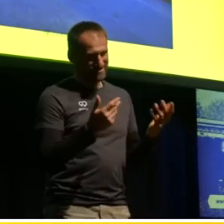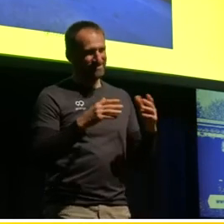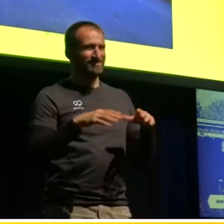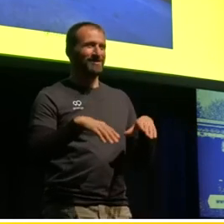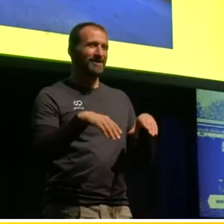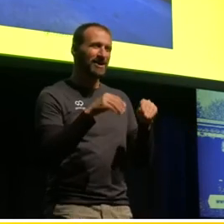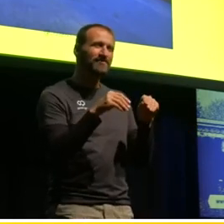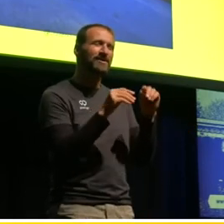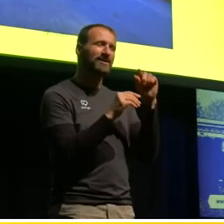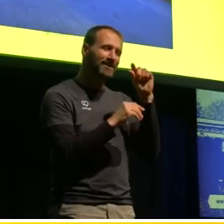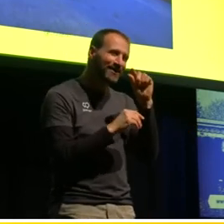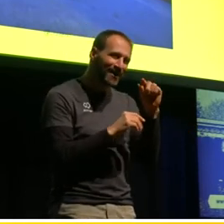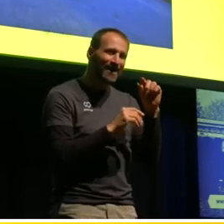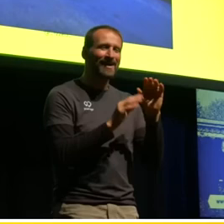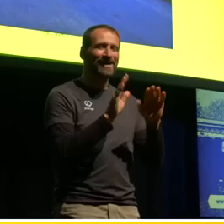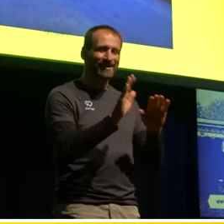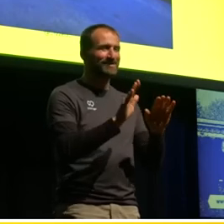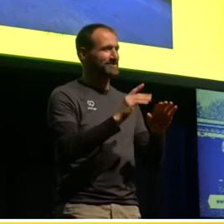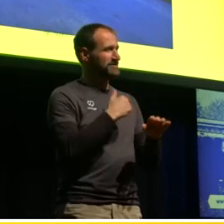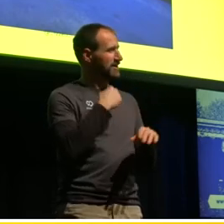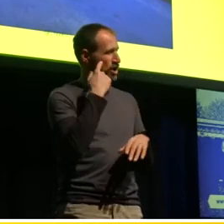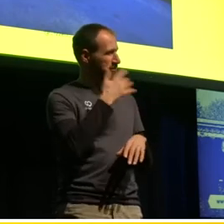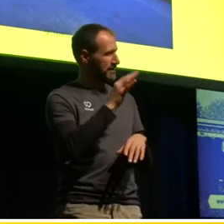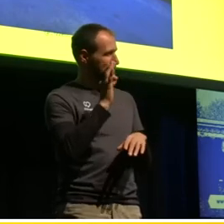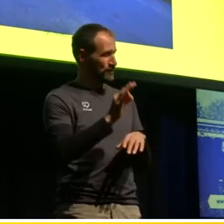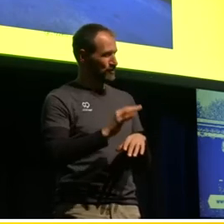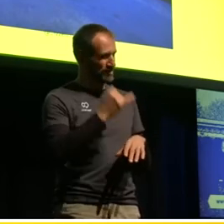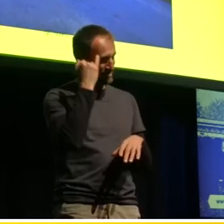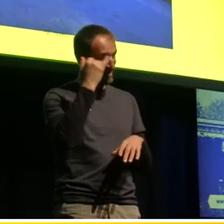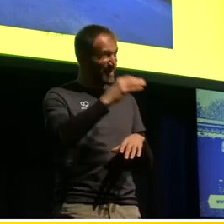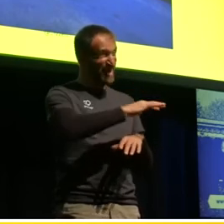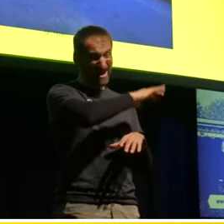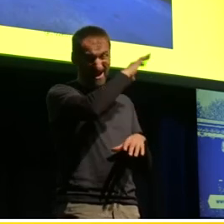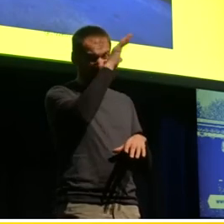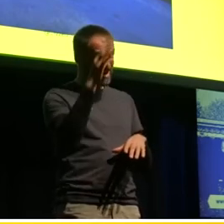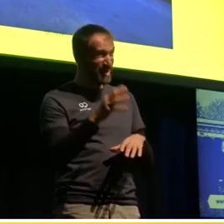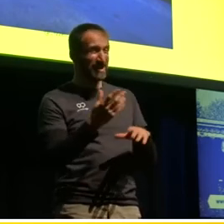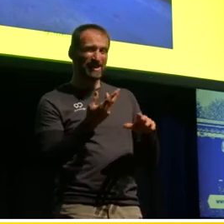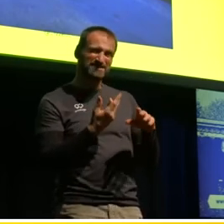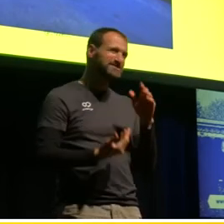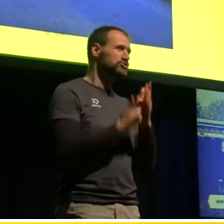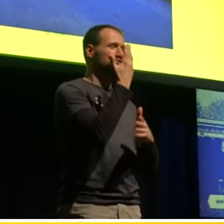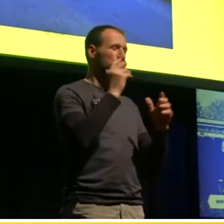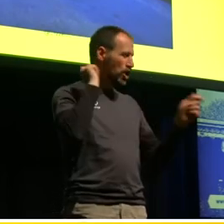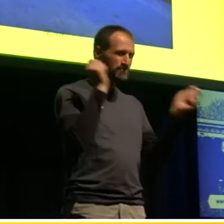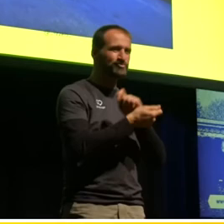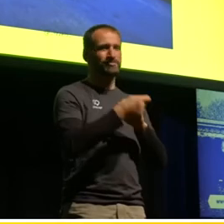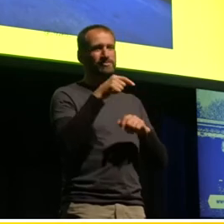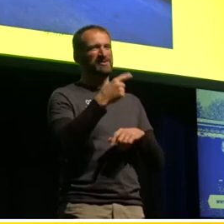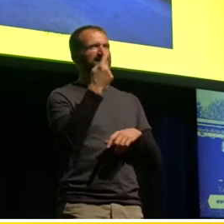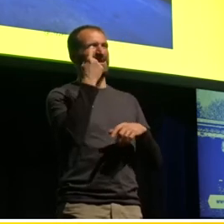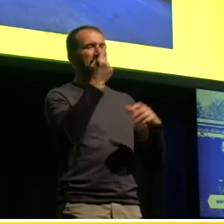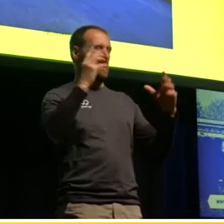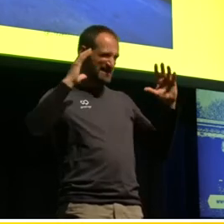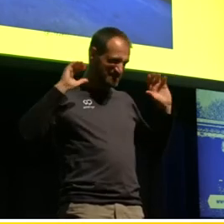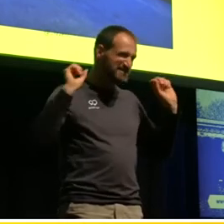not, I think, not a good idea to completely redo everything in one huge thing if you have huge monolith. Start